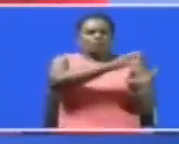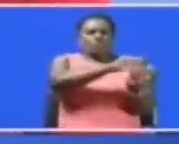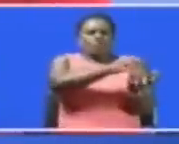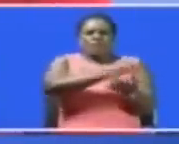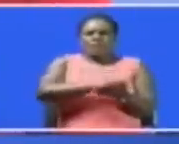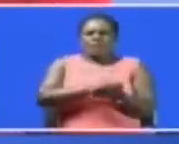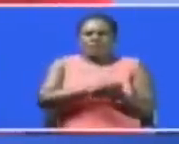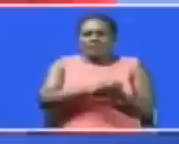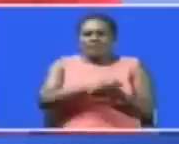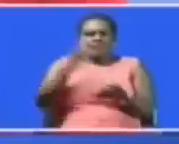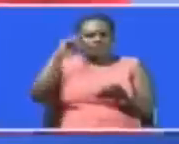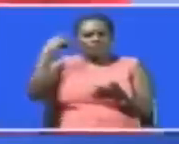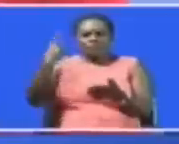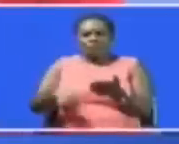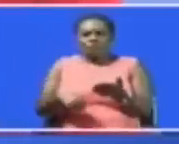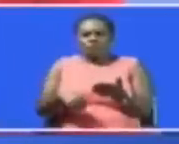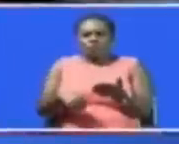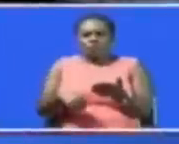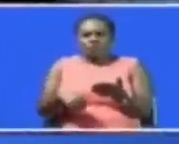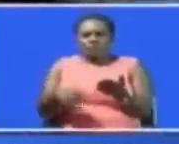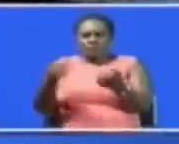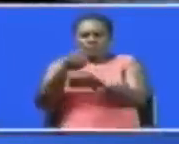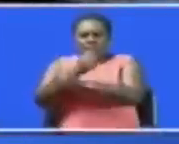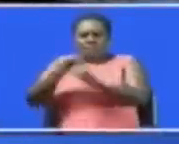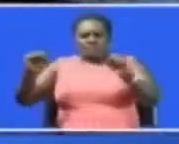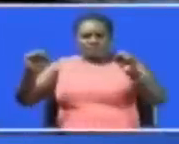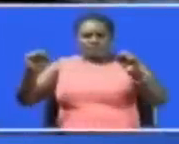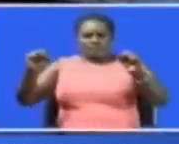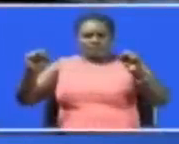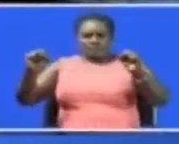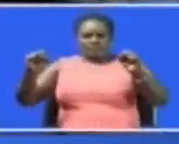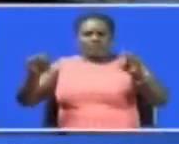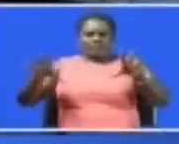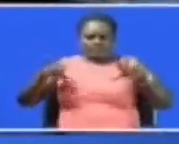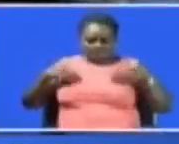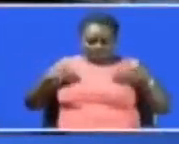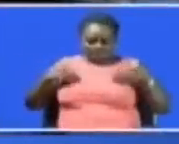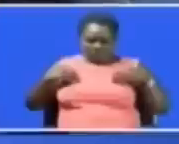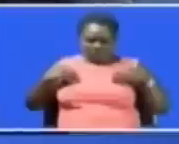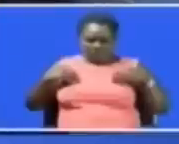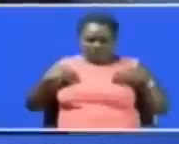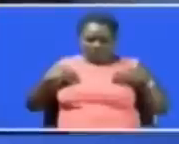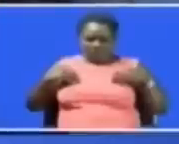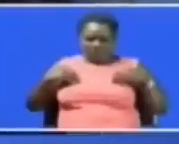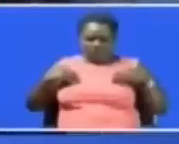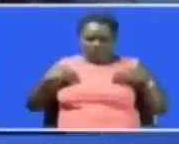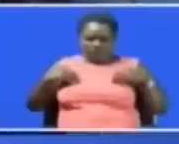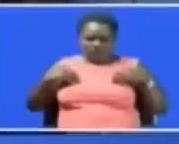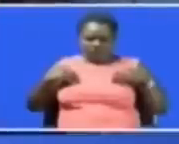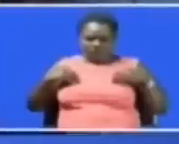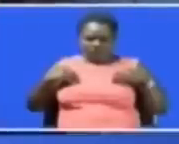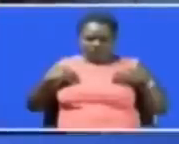with what you make of the president talking about inclusivity, because that's important. I think the president appreciates that